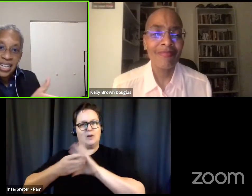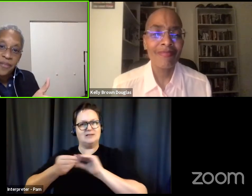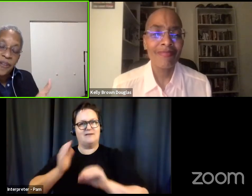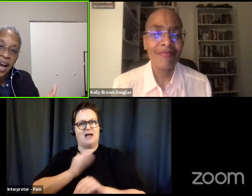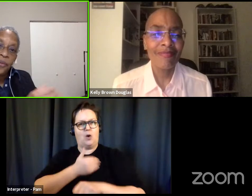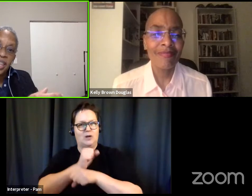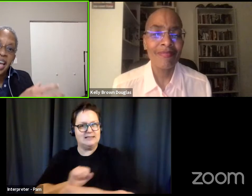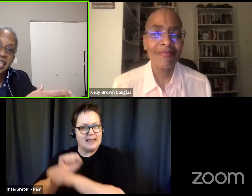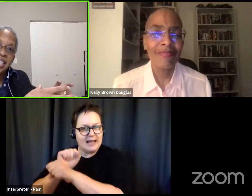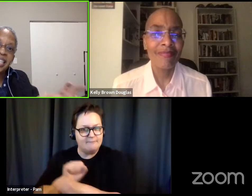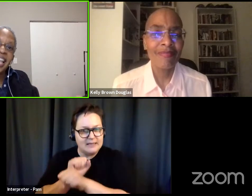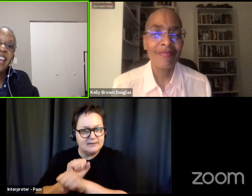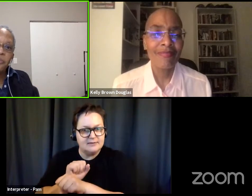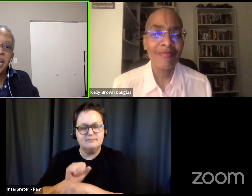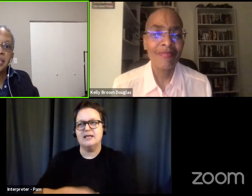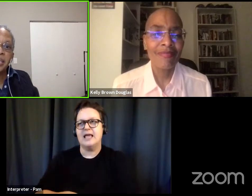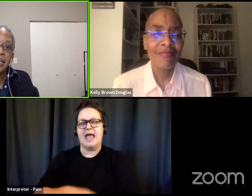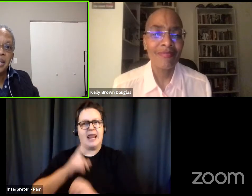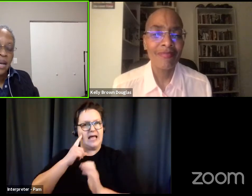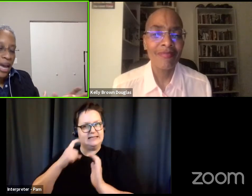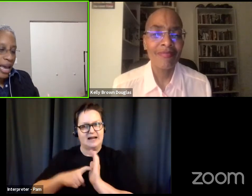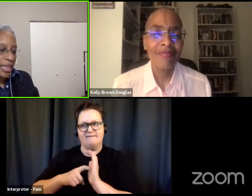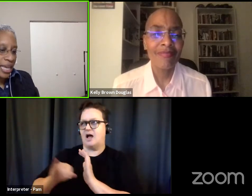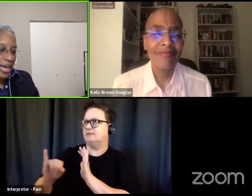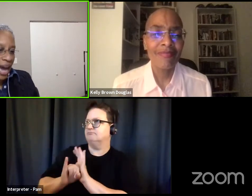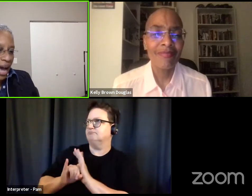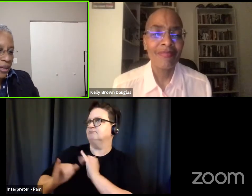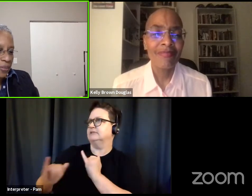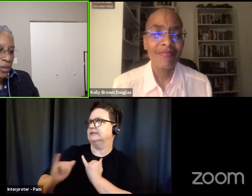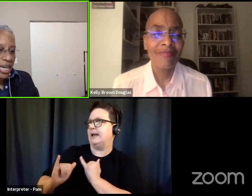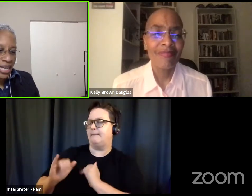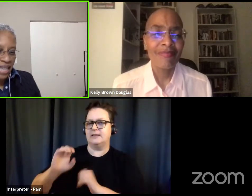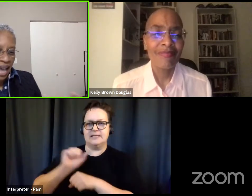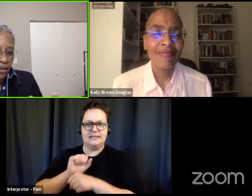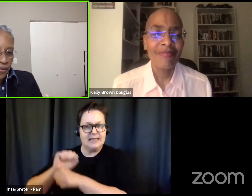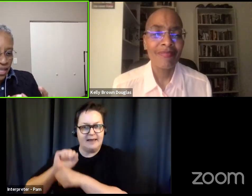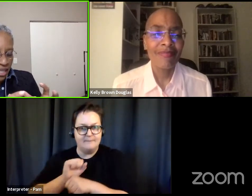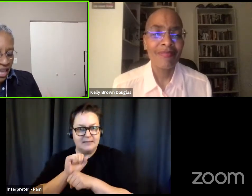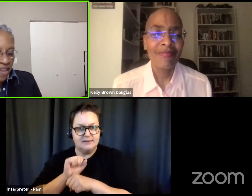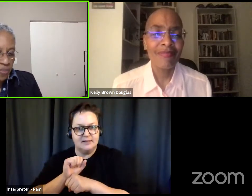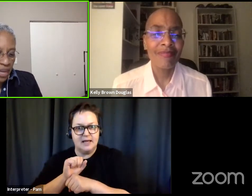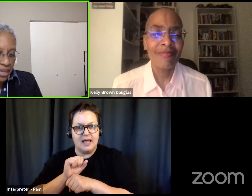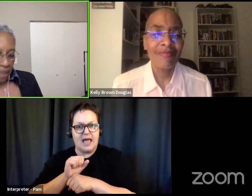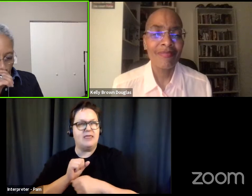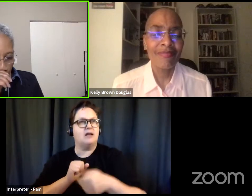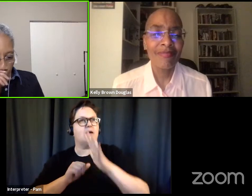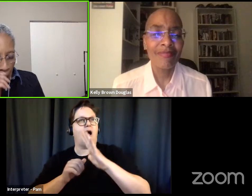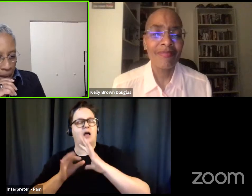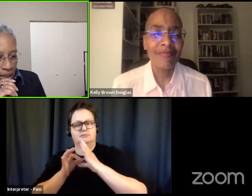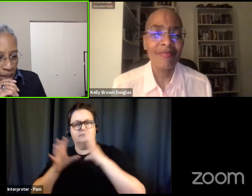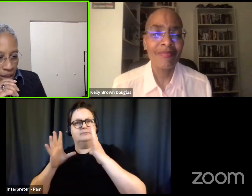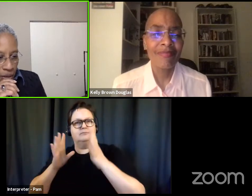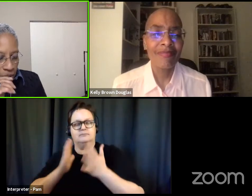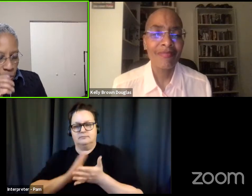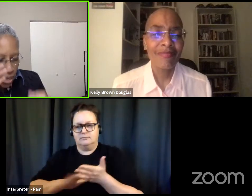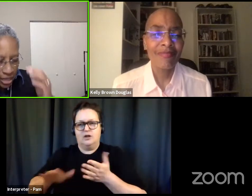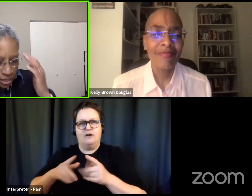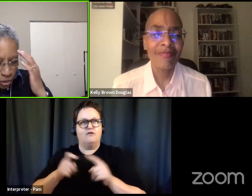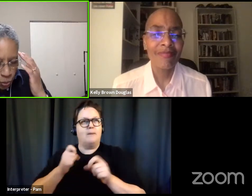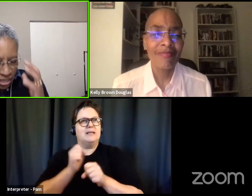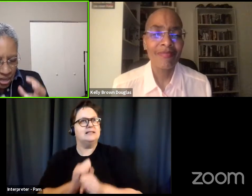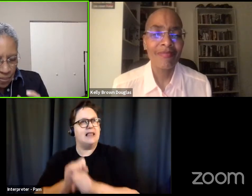and identifying with that enslavement, and then God bringing us out of enslavement, you